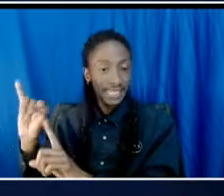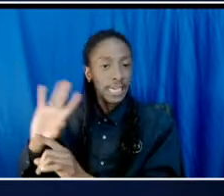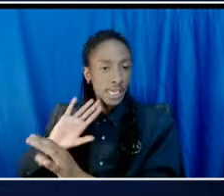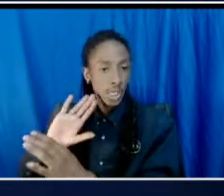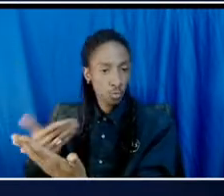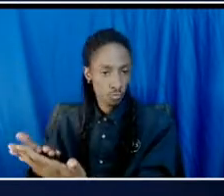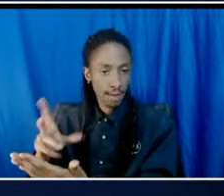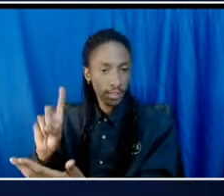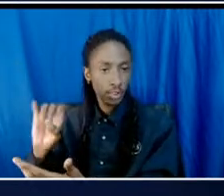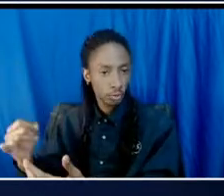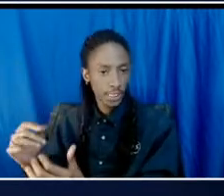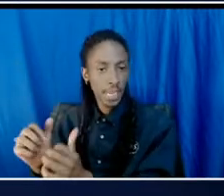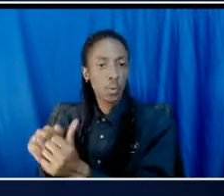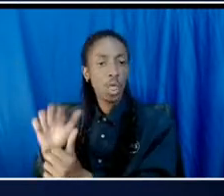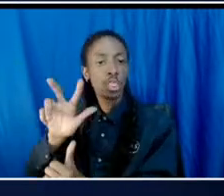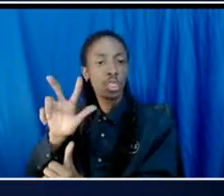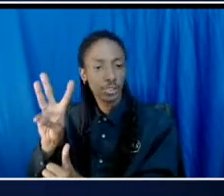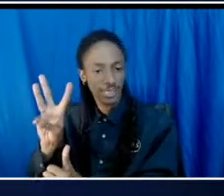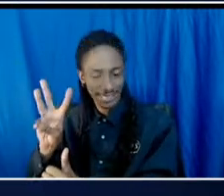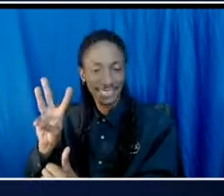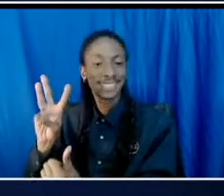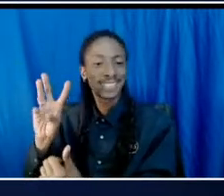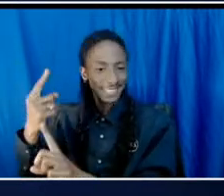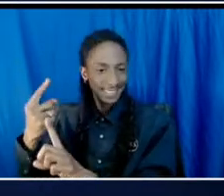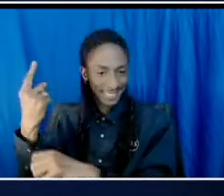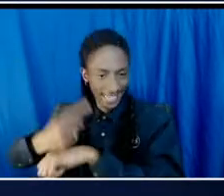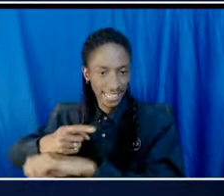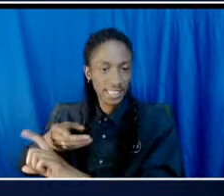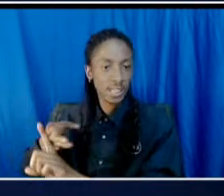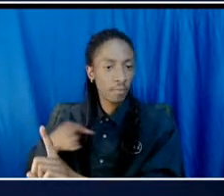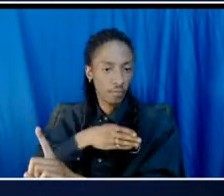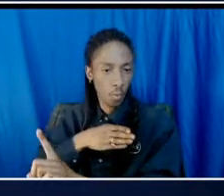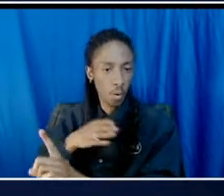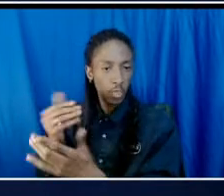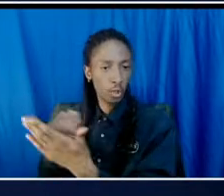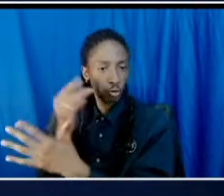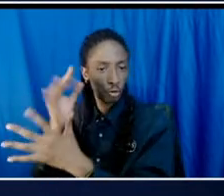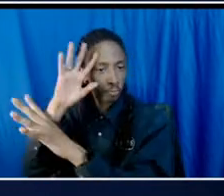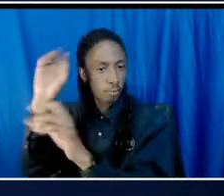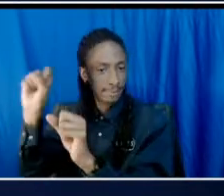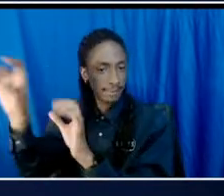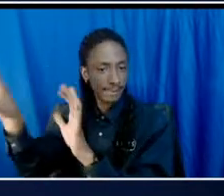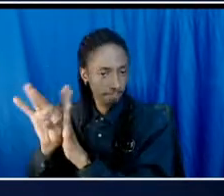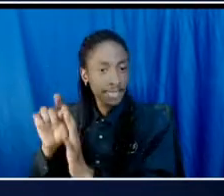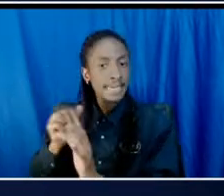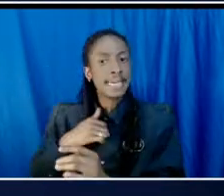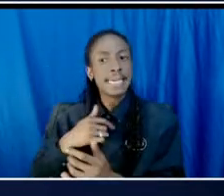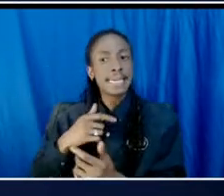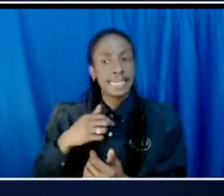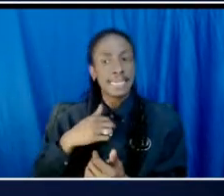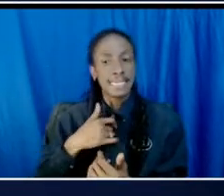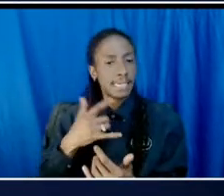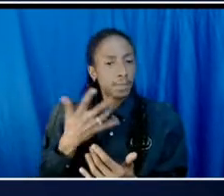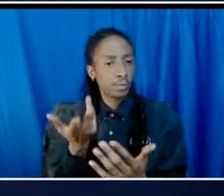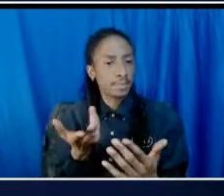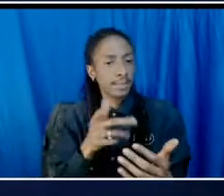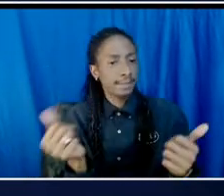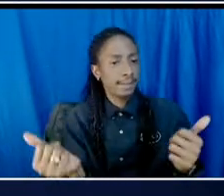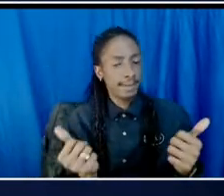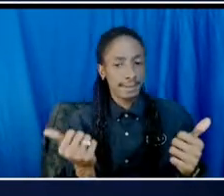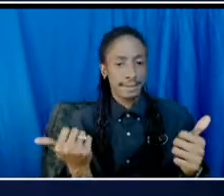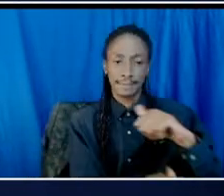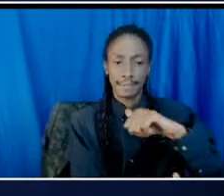just 36 days left until the inauguration. He was specifically assigned to work under Jeff Clark. And